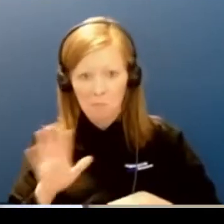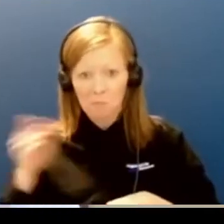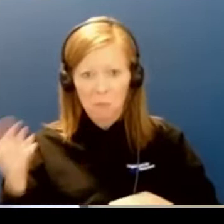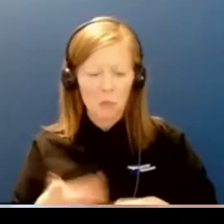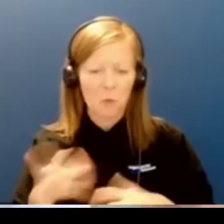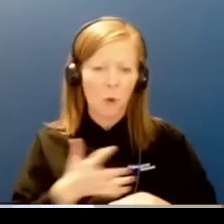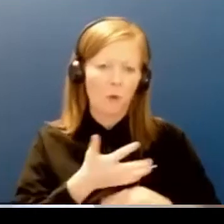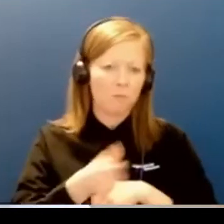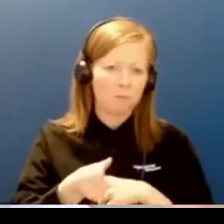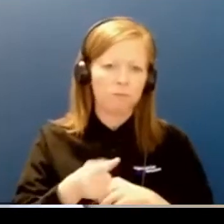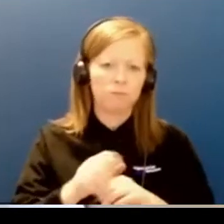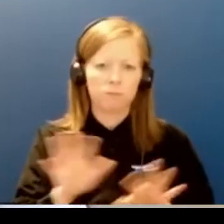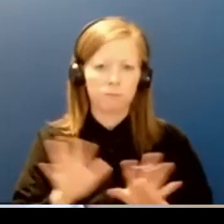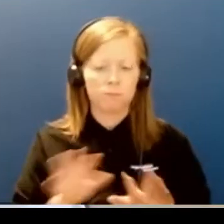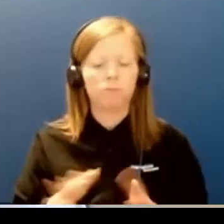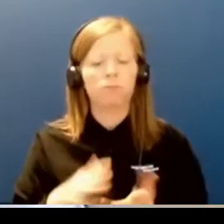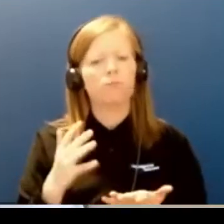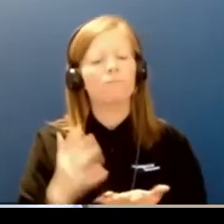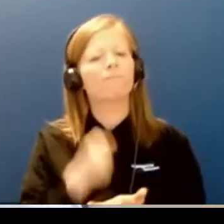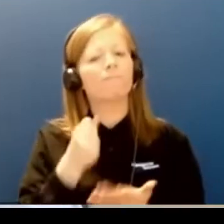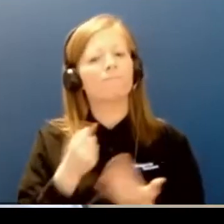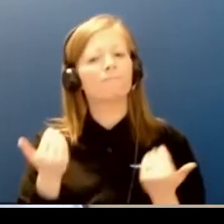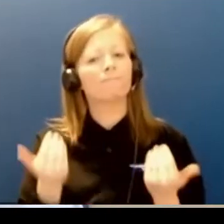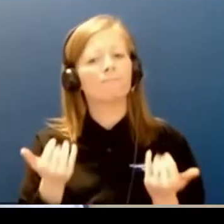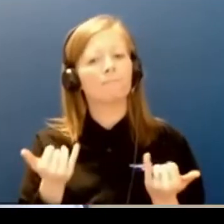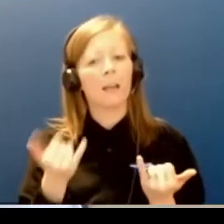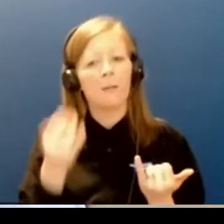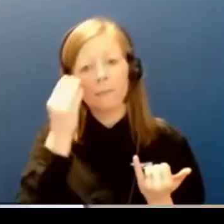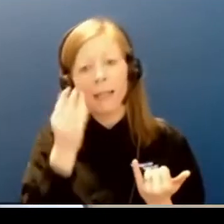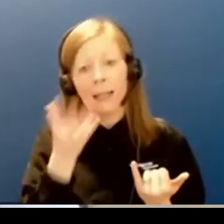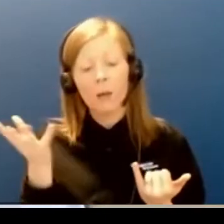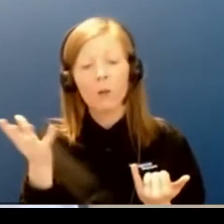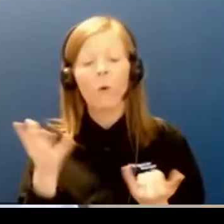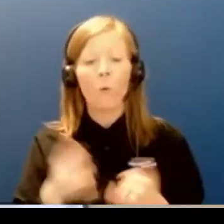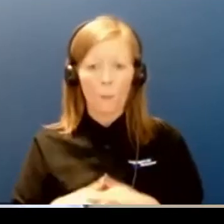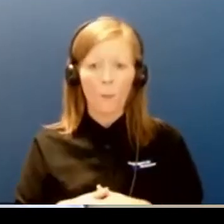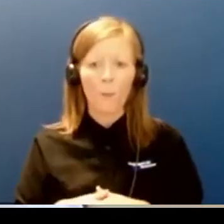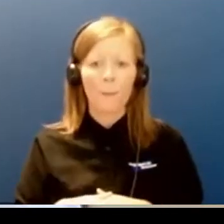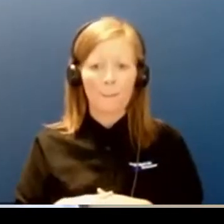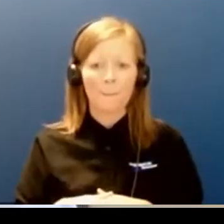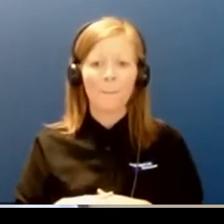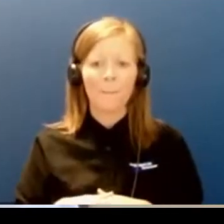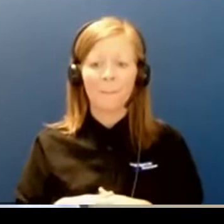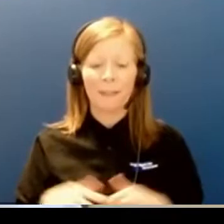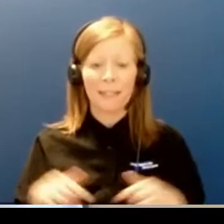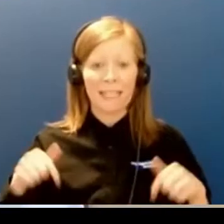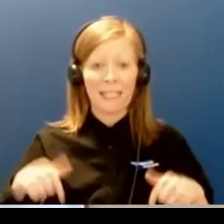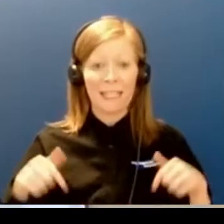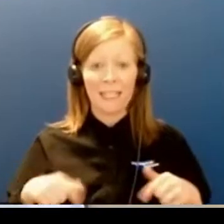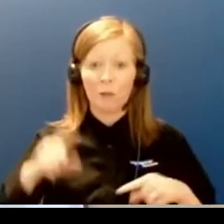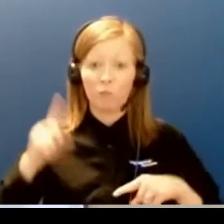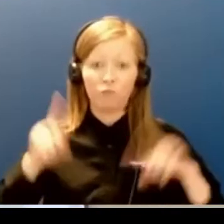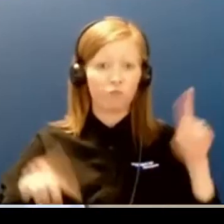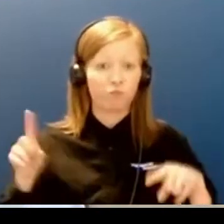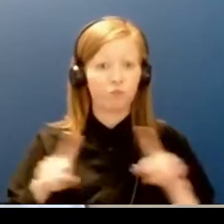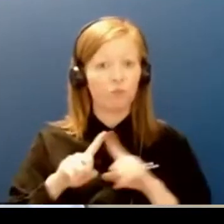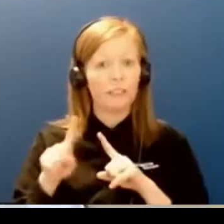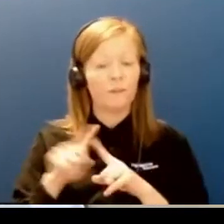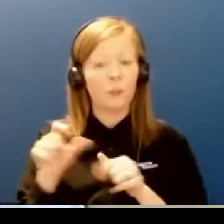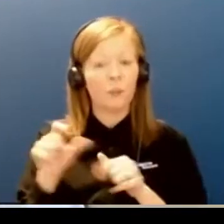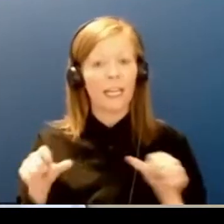but I want to let you know that we are here in multiple areas throughout West and